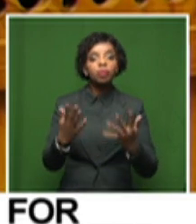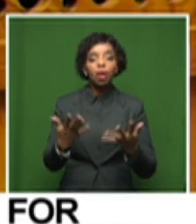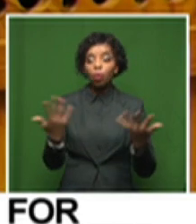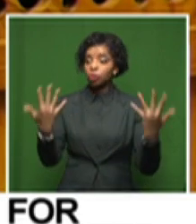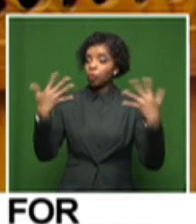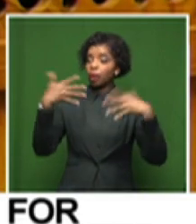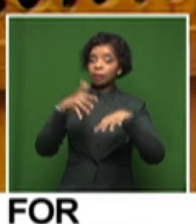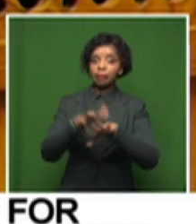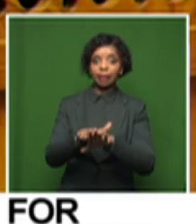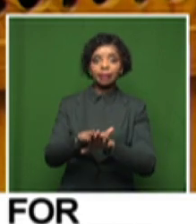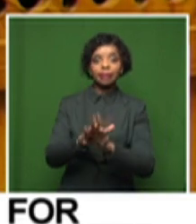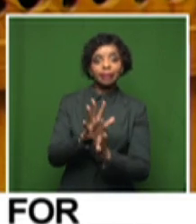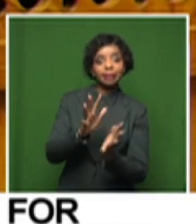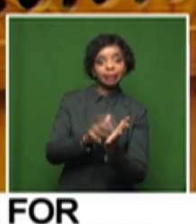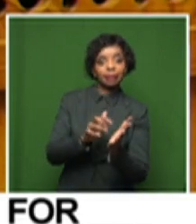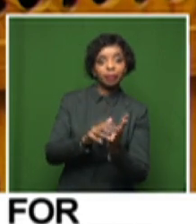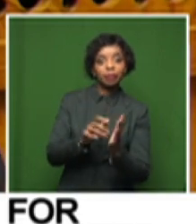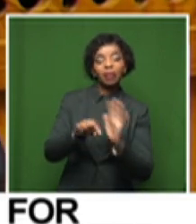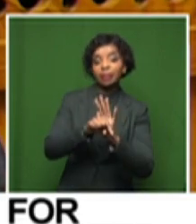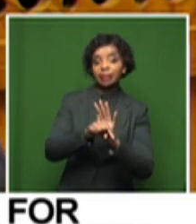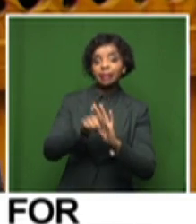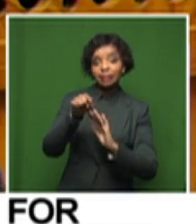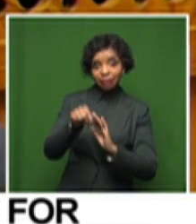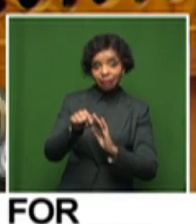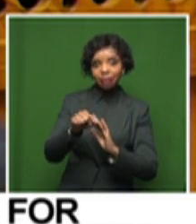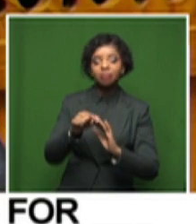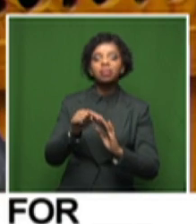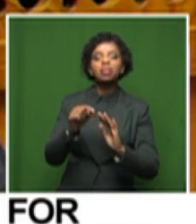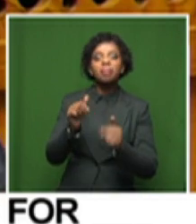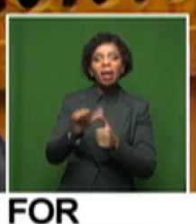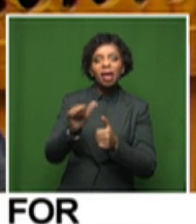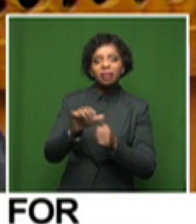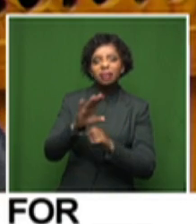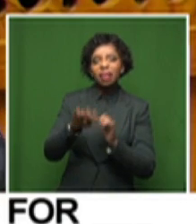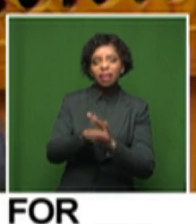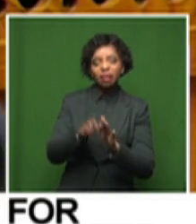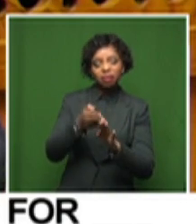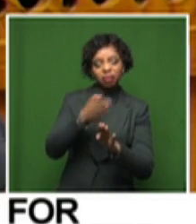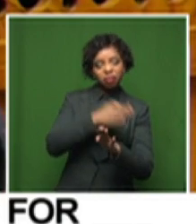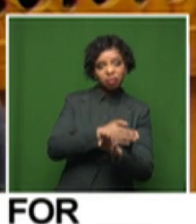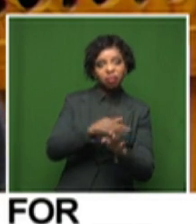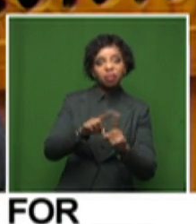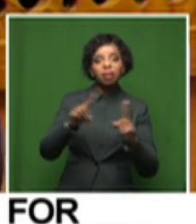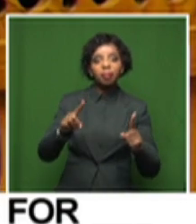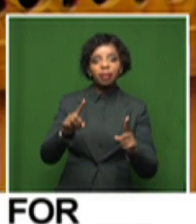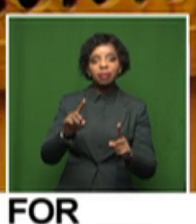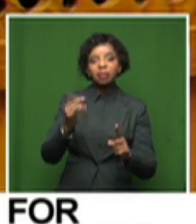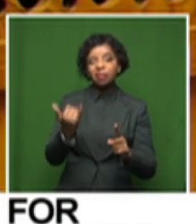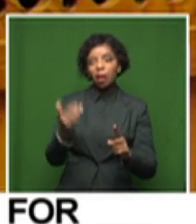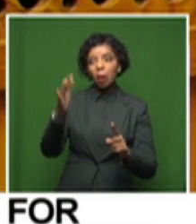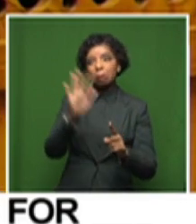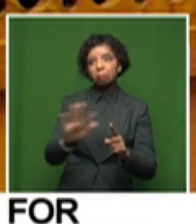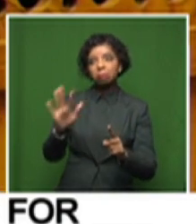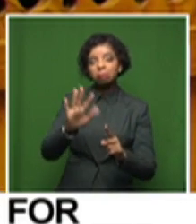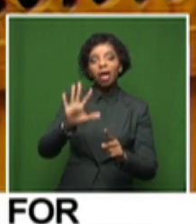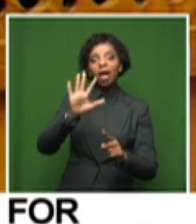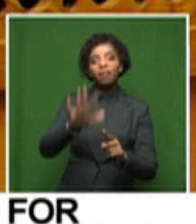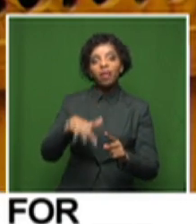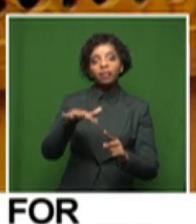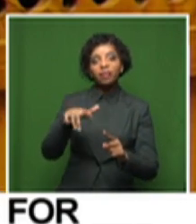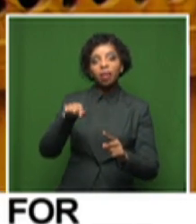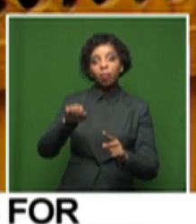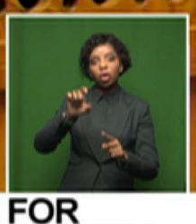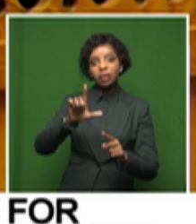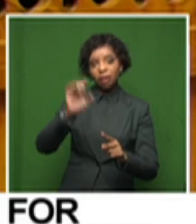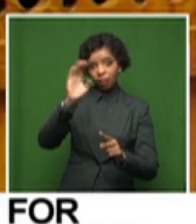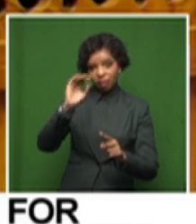marginally better in rand terms, but unchanged as well as the proportion of GDP at around 15.7%.